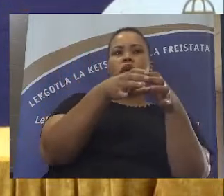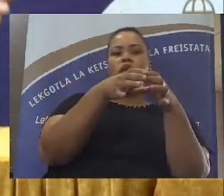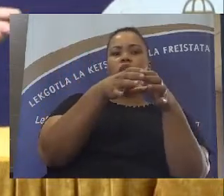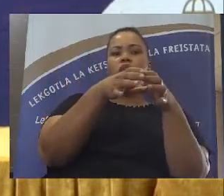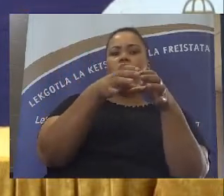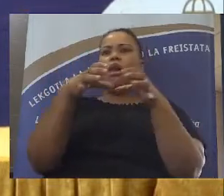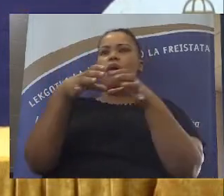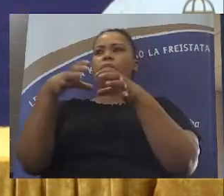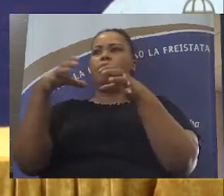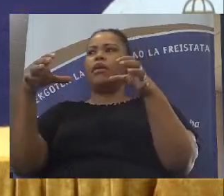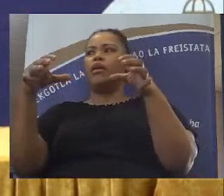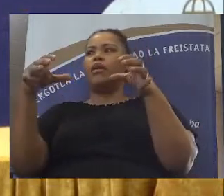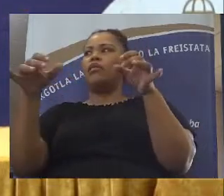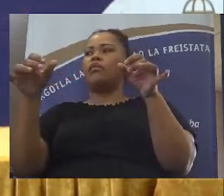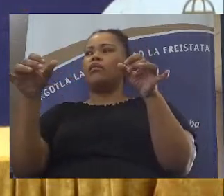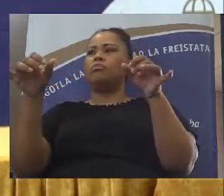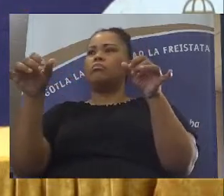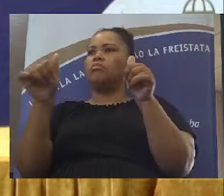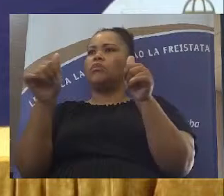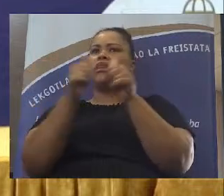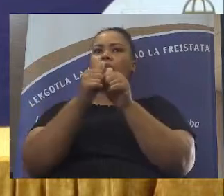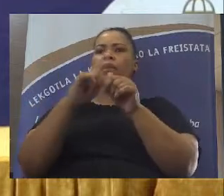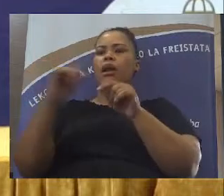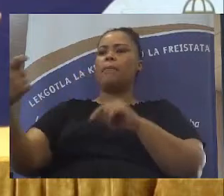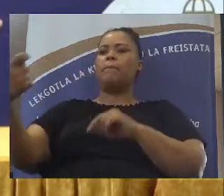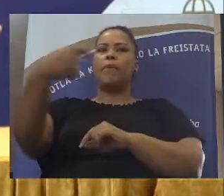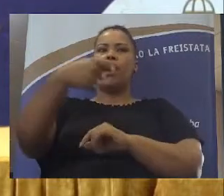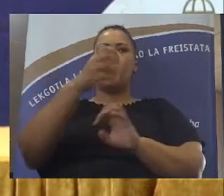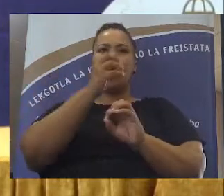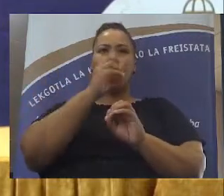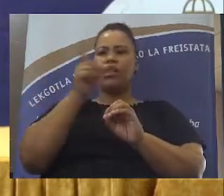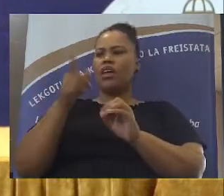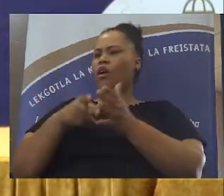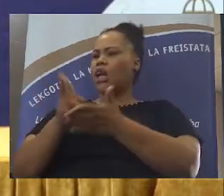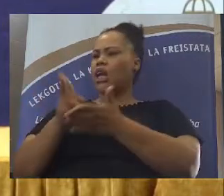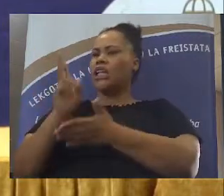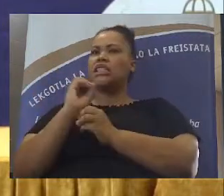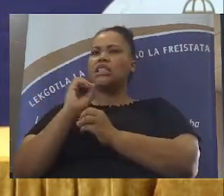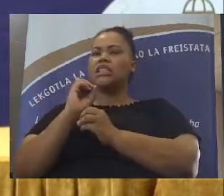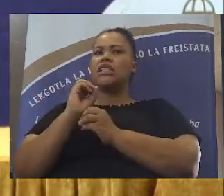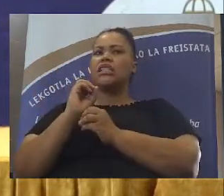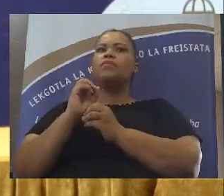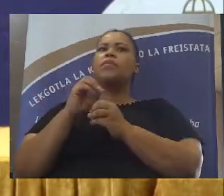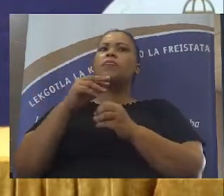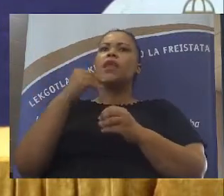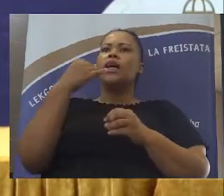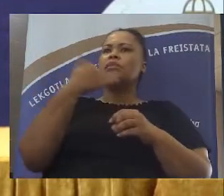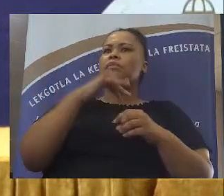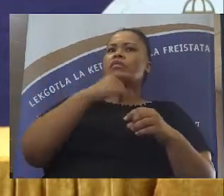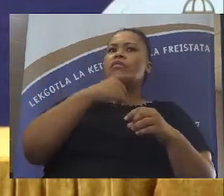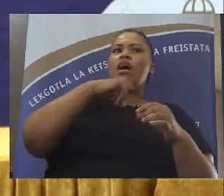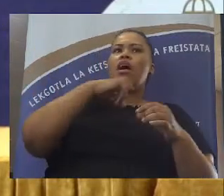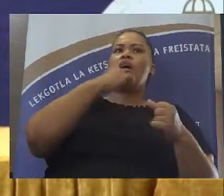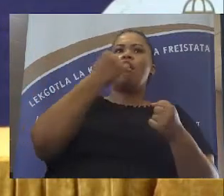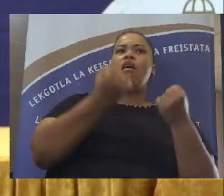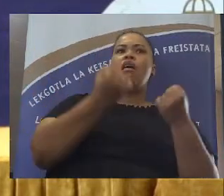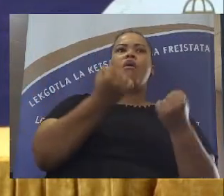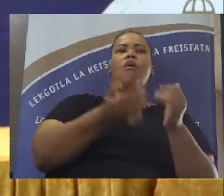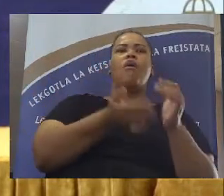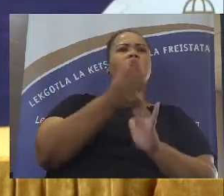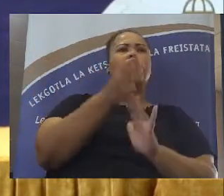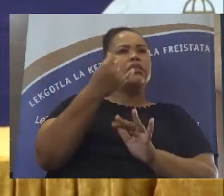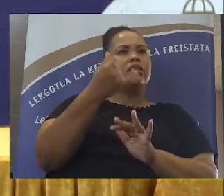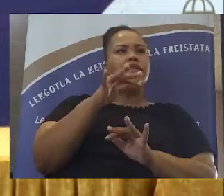as business-to-business arrangement, and they don't pay us, they're not honest. And it's too expensive for us to go to court.